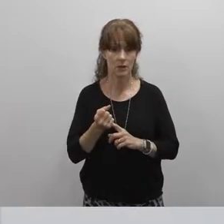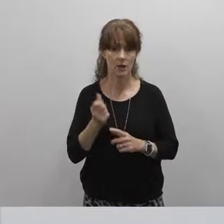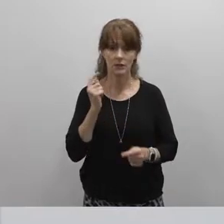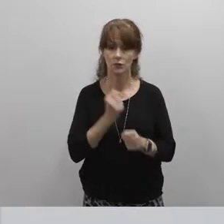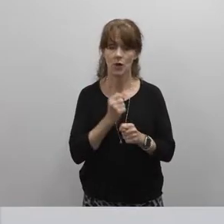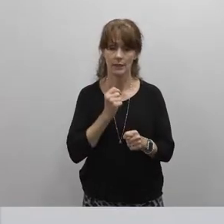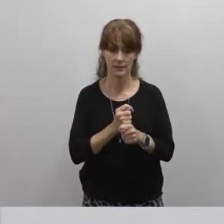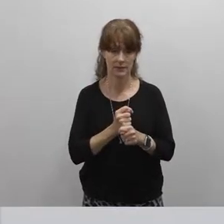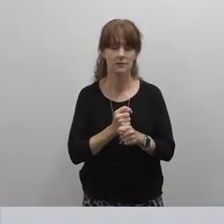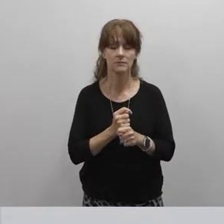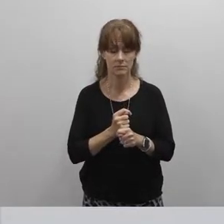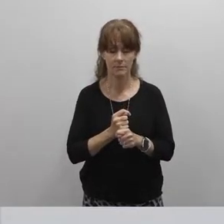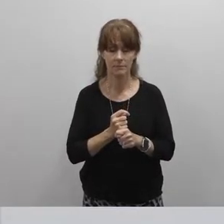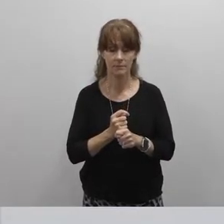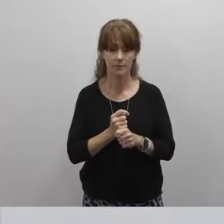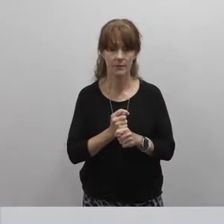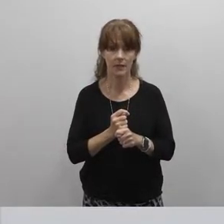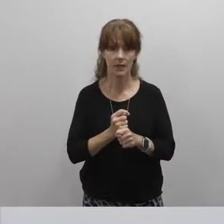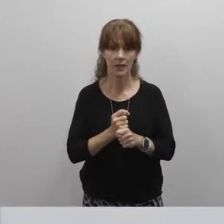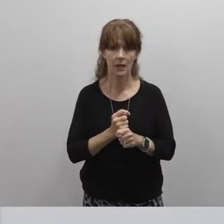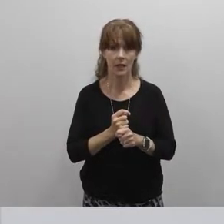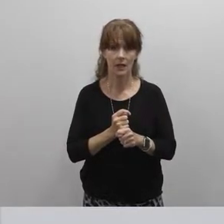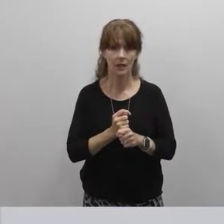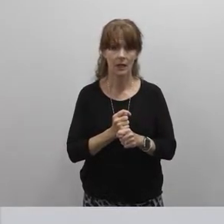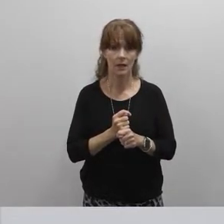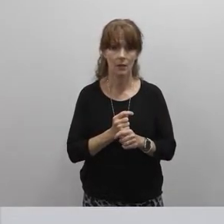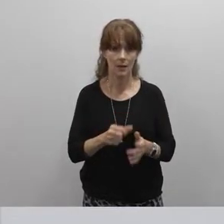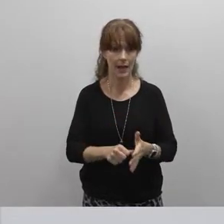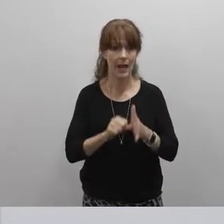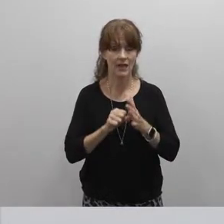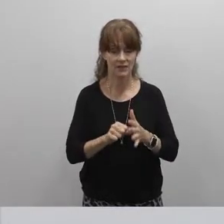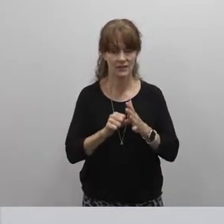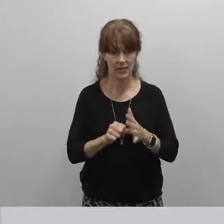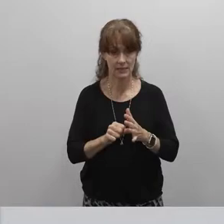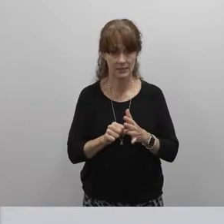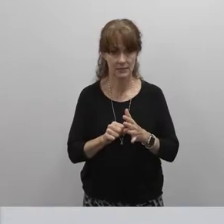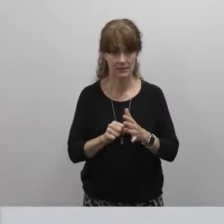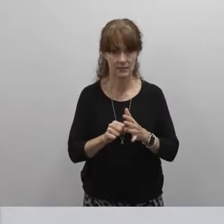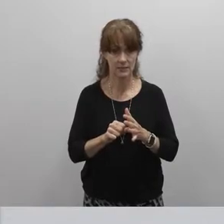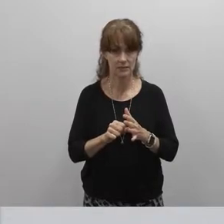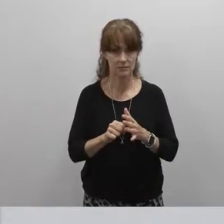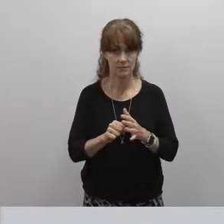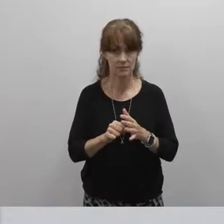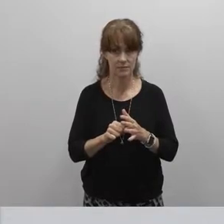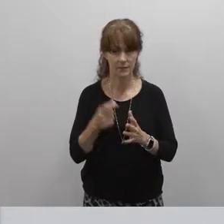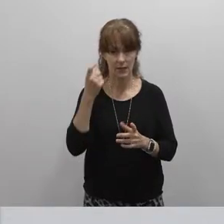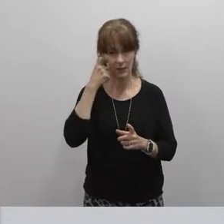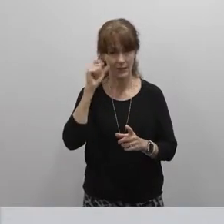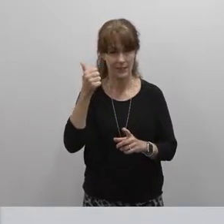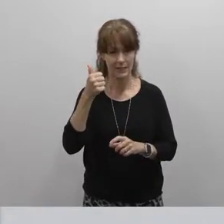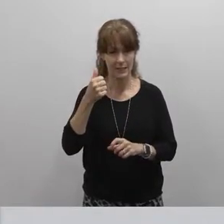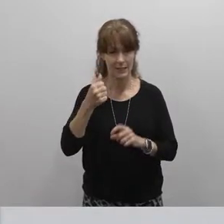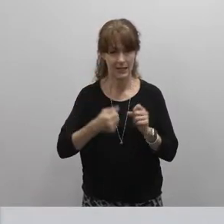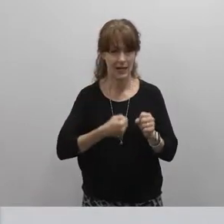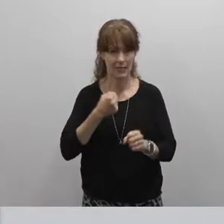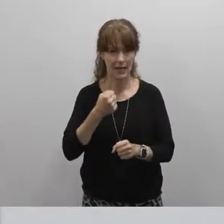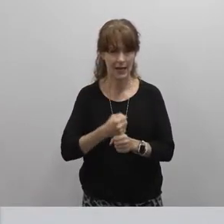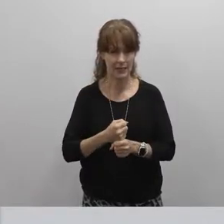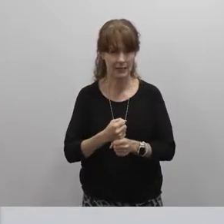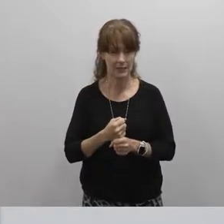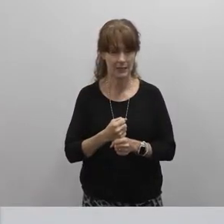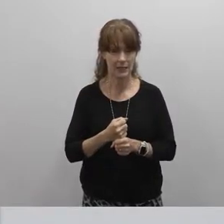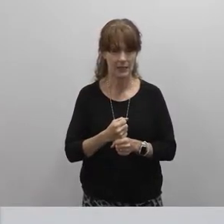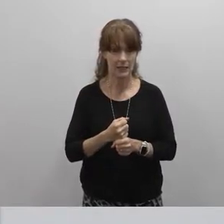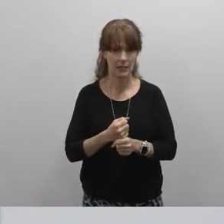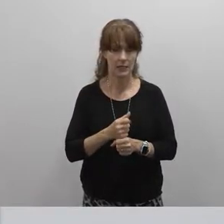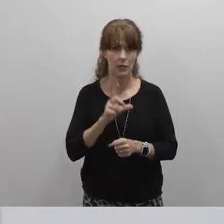trucks, and so I'd just like to emphasize, over the last decade, we've gone from where